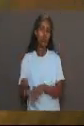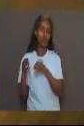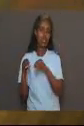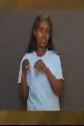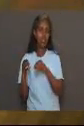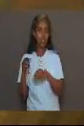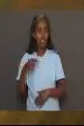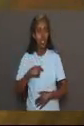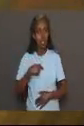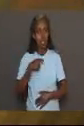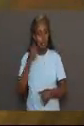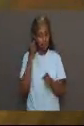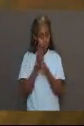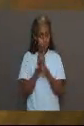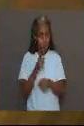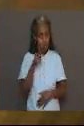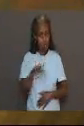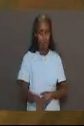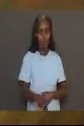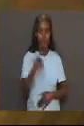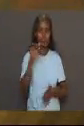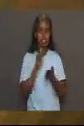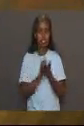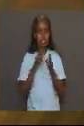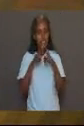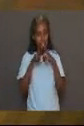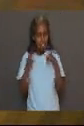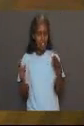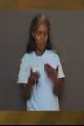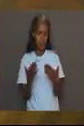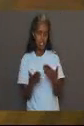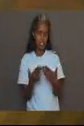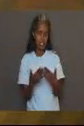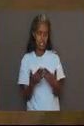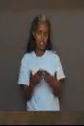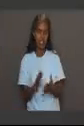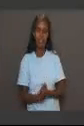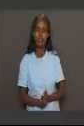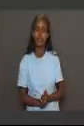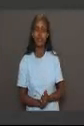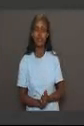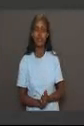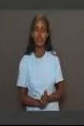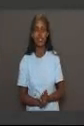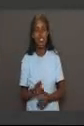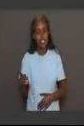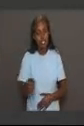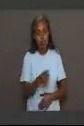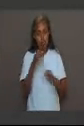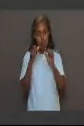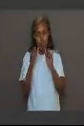Hello, students. I am sure you found that very easy.